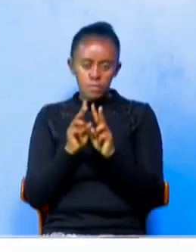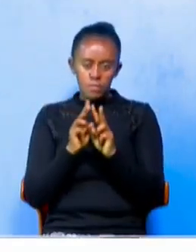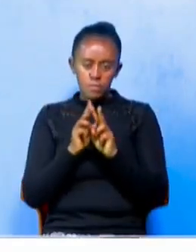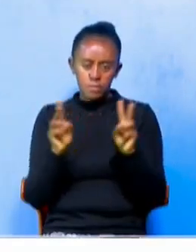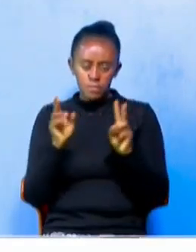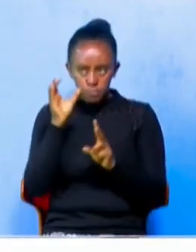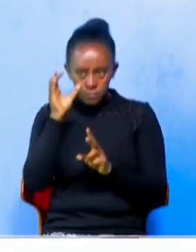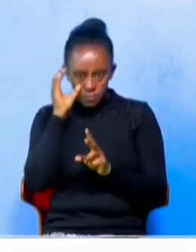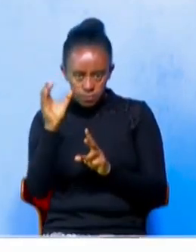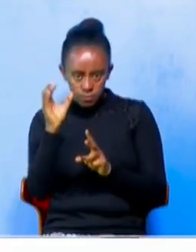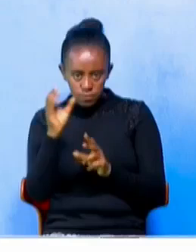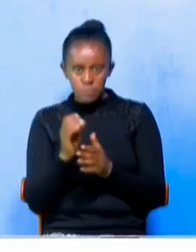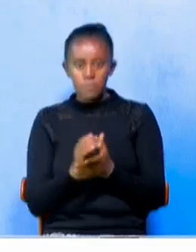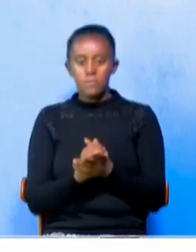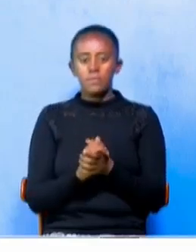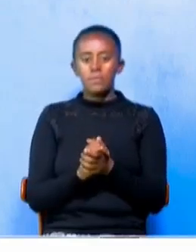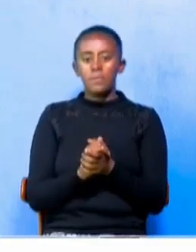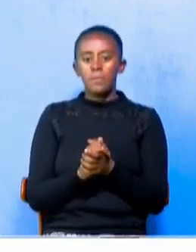Listen him